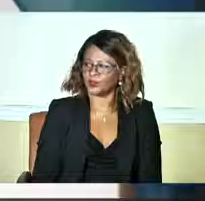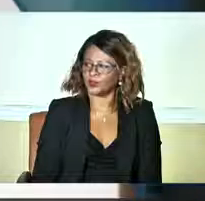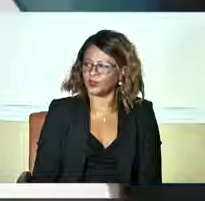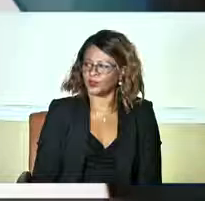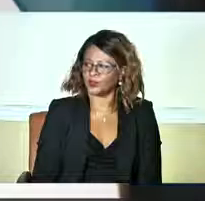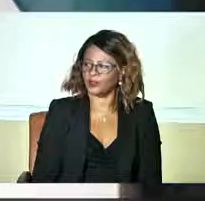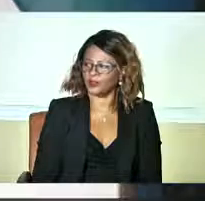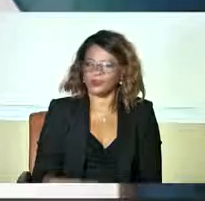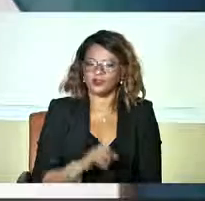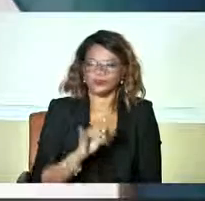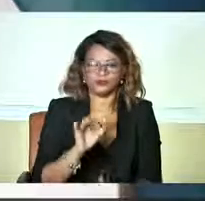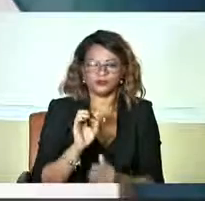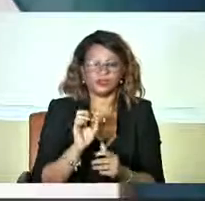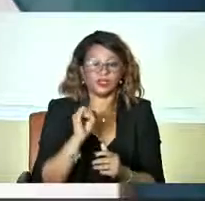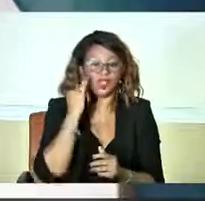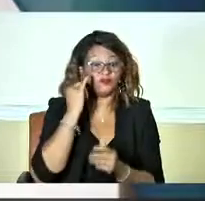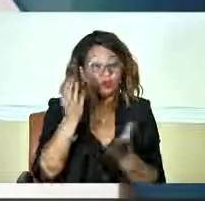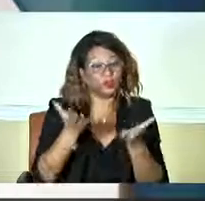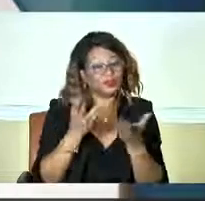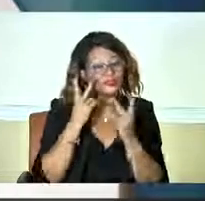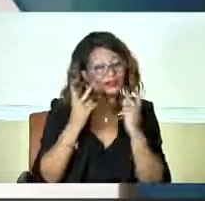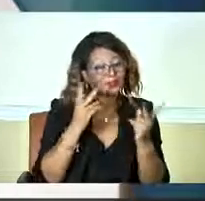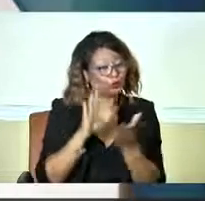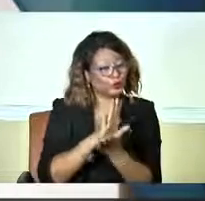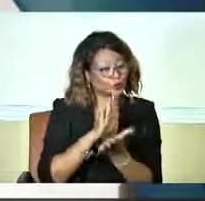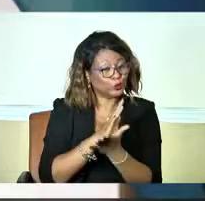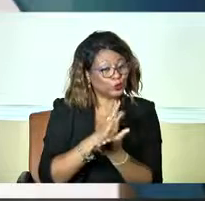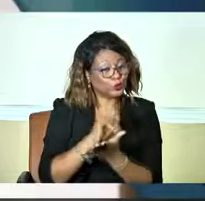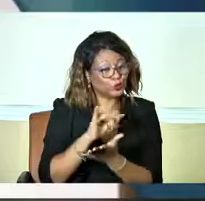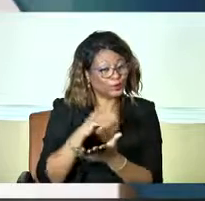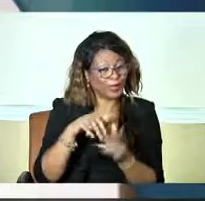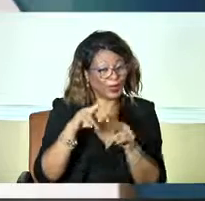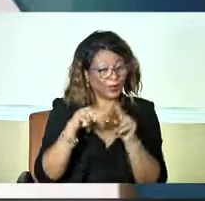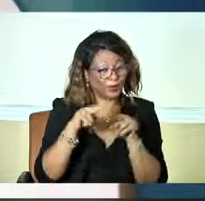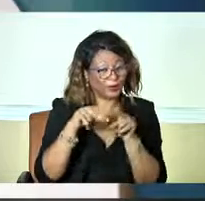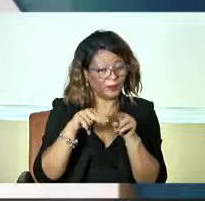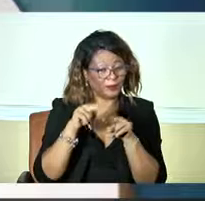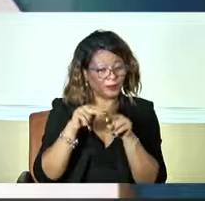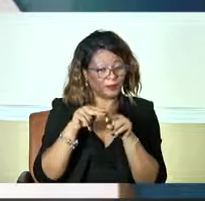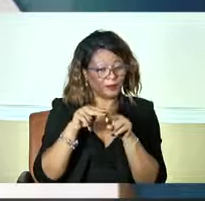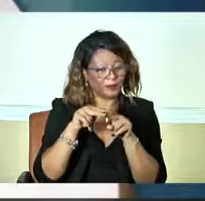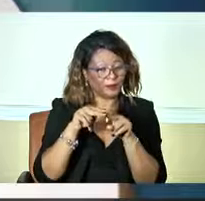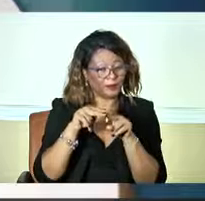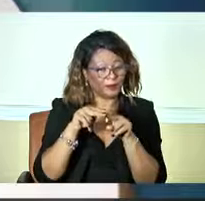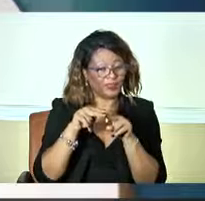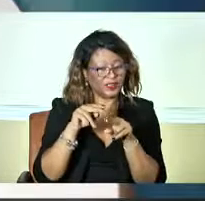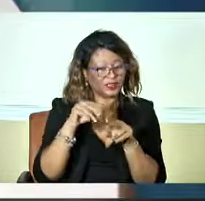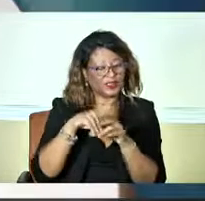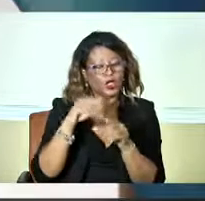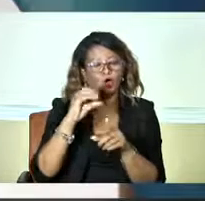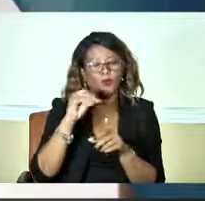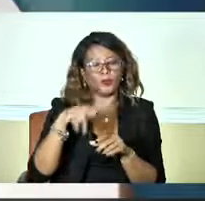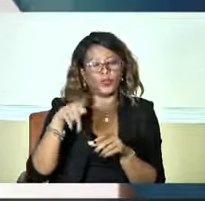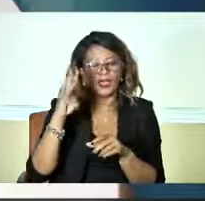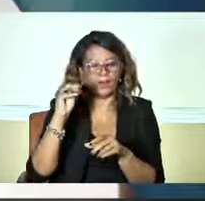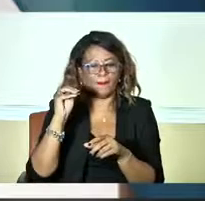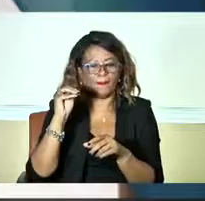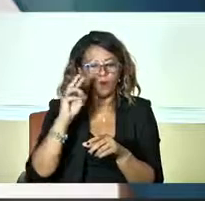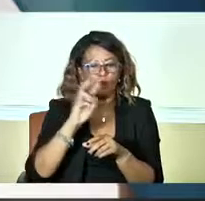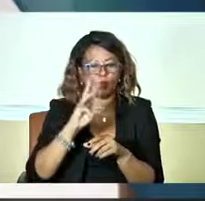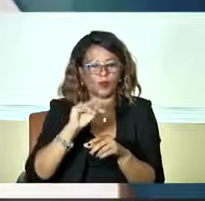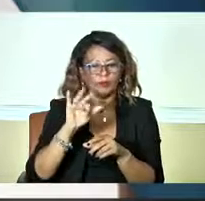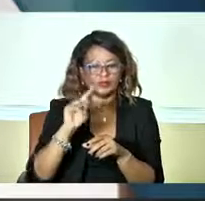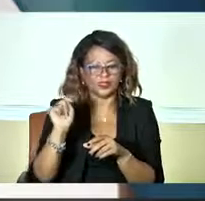That's okay. If you want to see the school repair video, it is on our OPM Grand Bahama